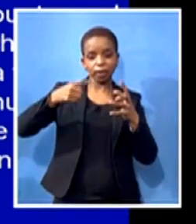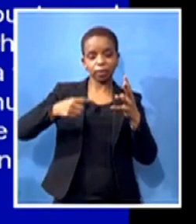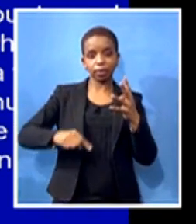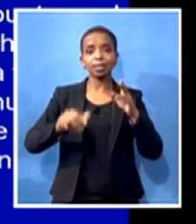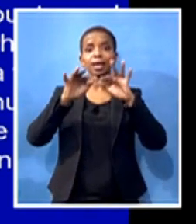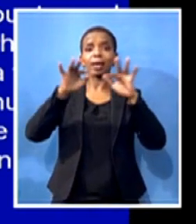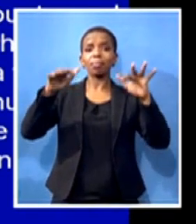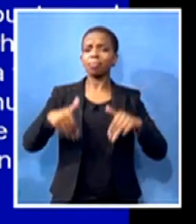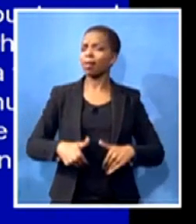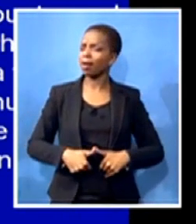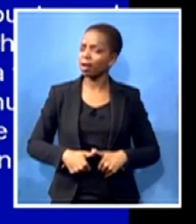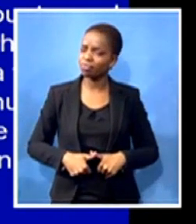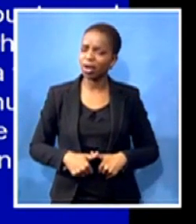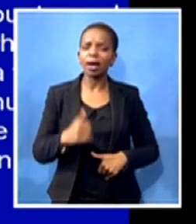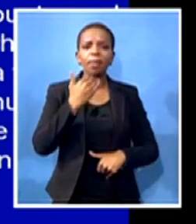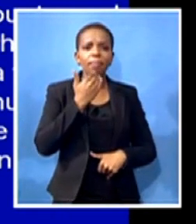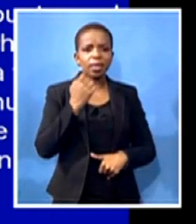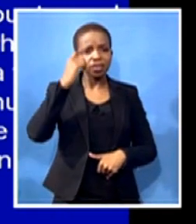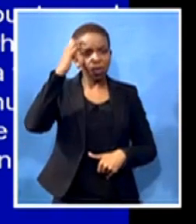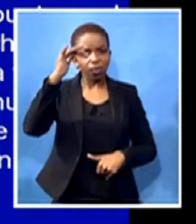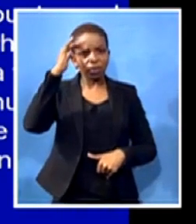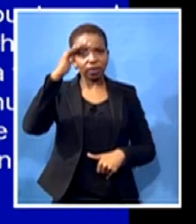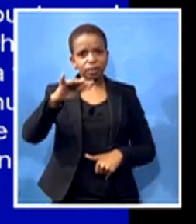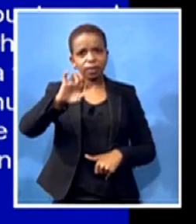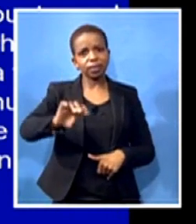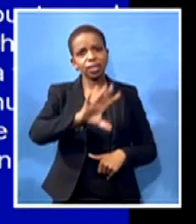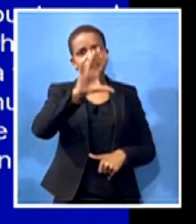African narrative. We're not a first world country.